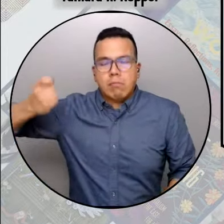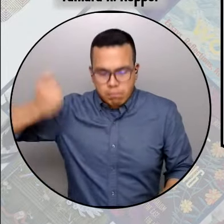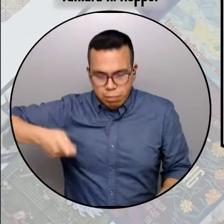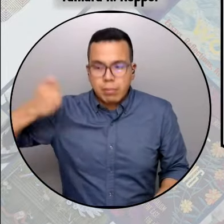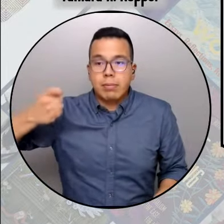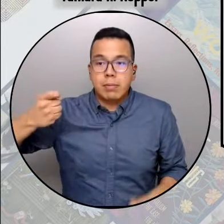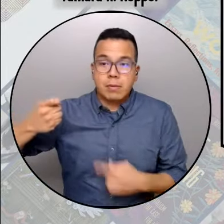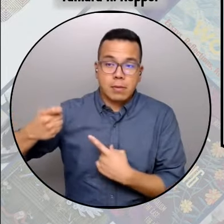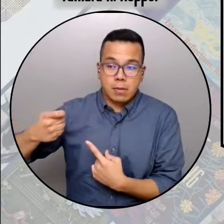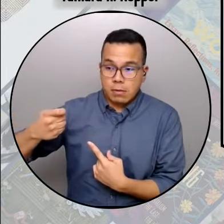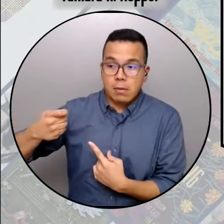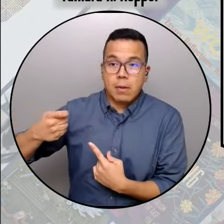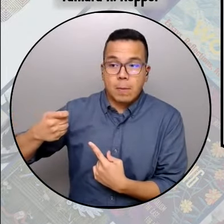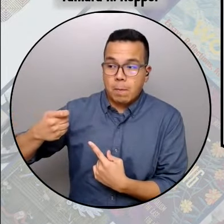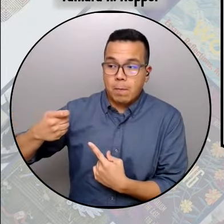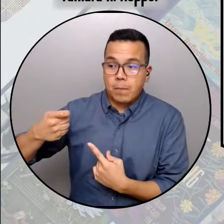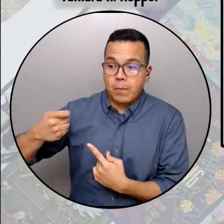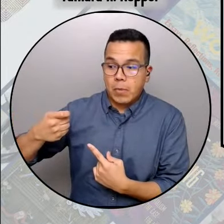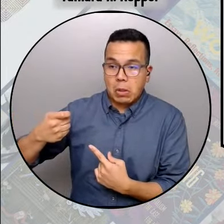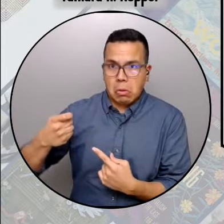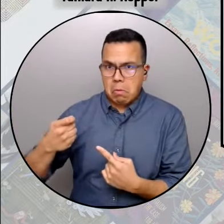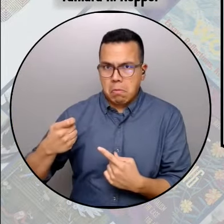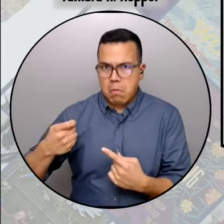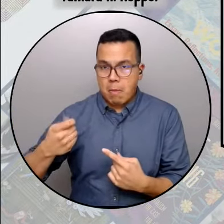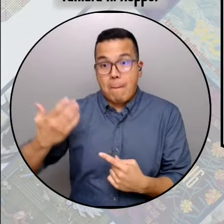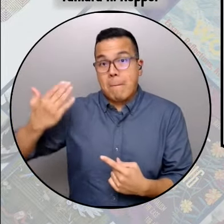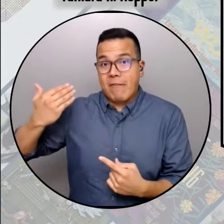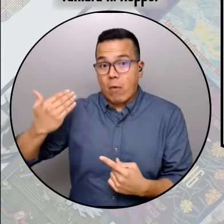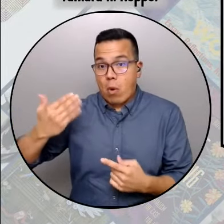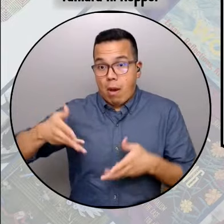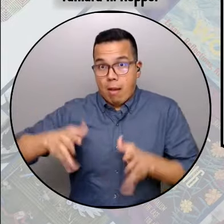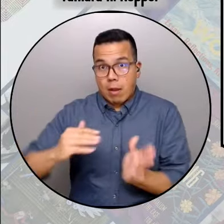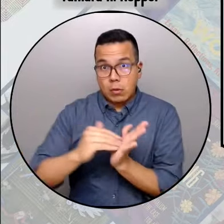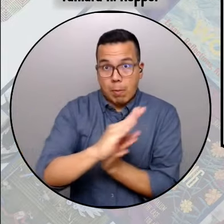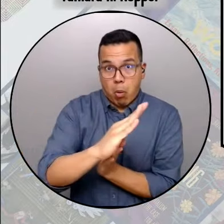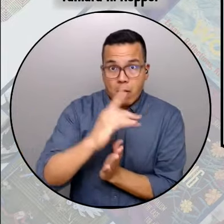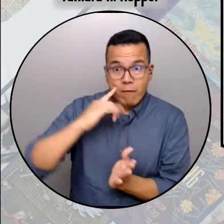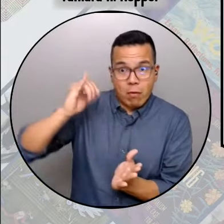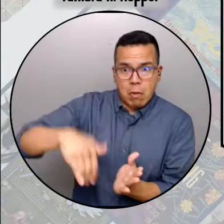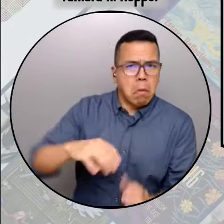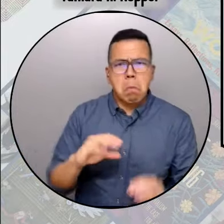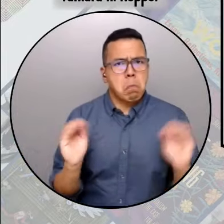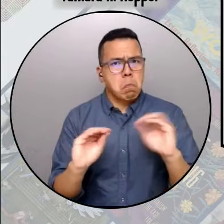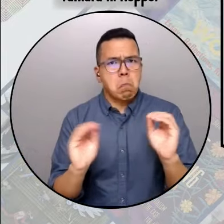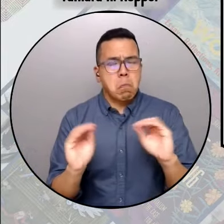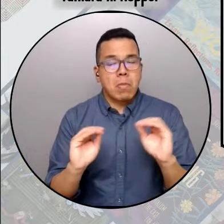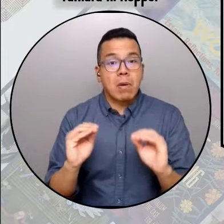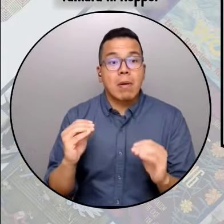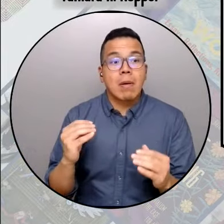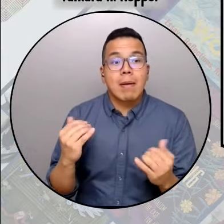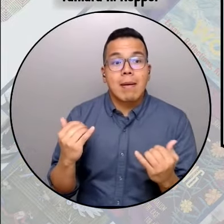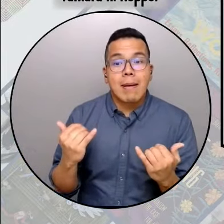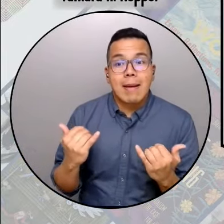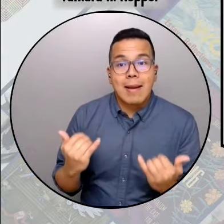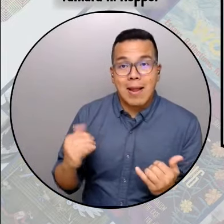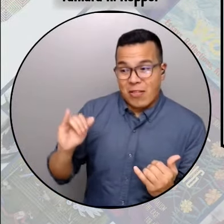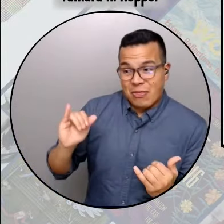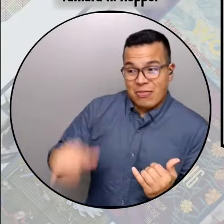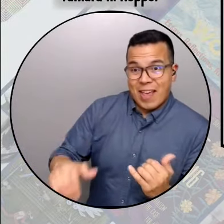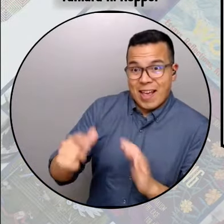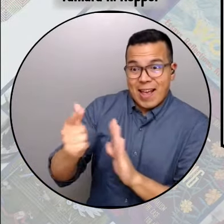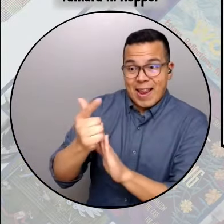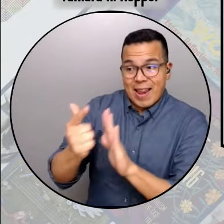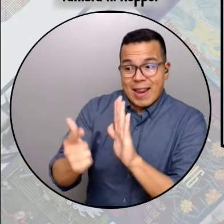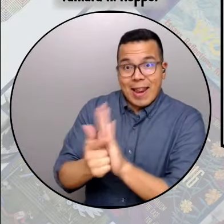that would not have allowed you to be deportable in the past. It might have been a misdemeanor or something like that, right? But if that act is